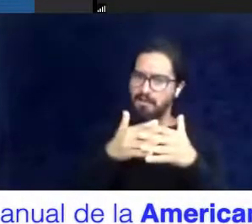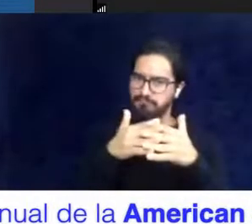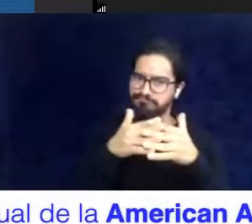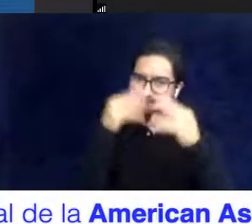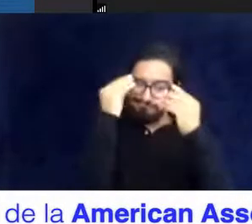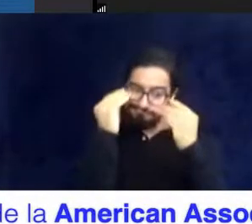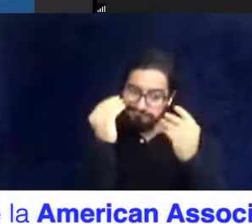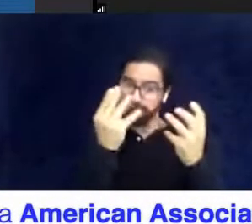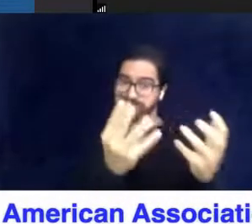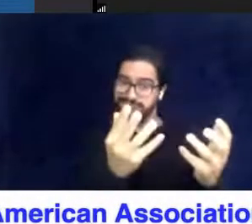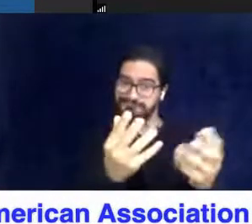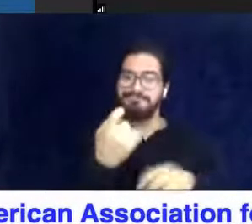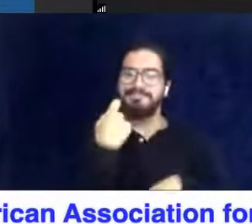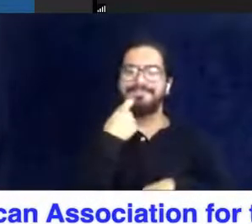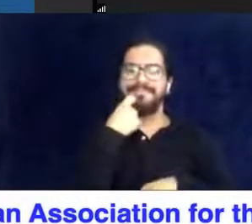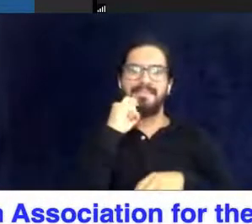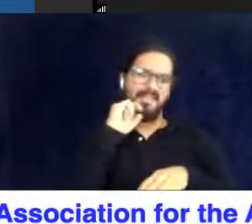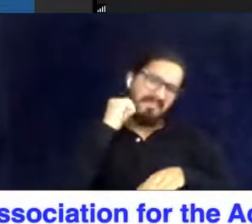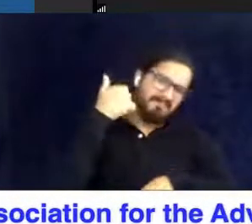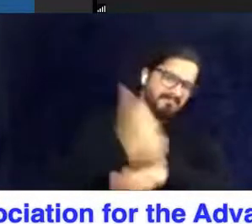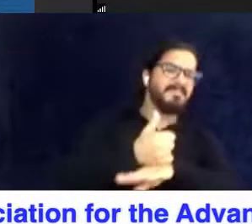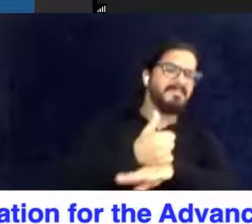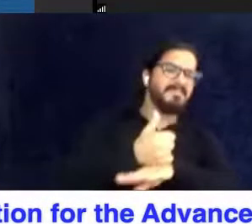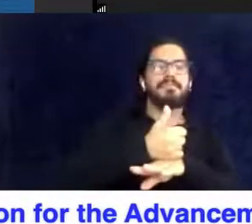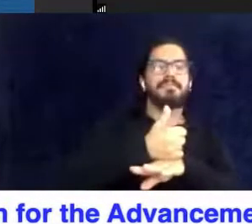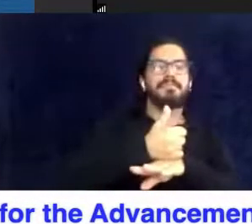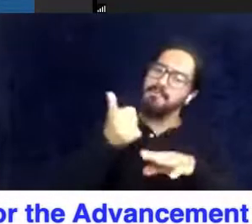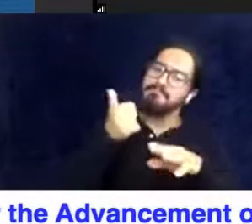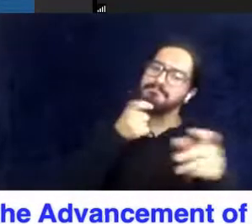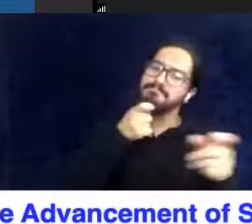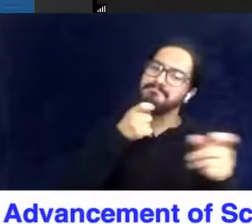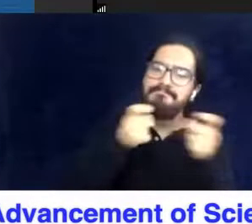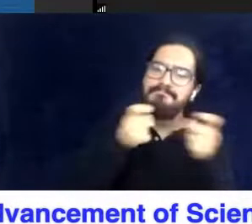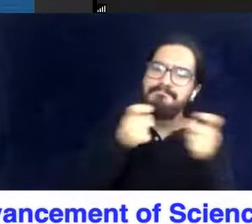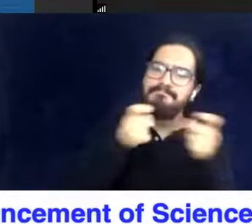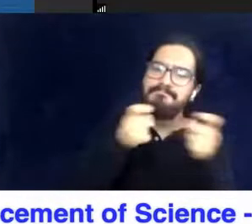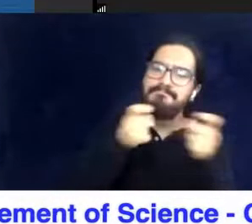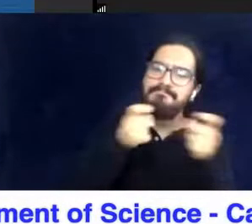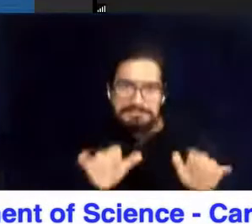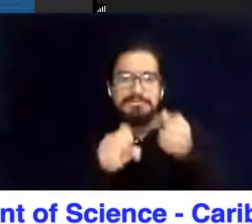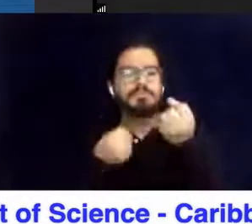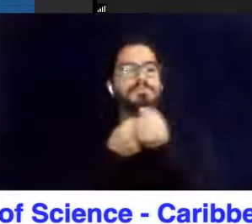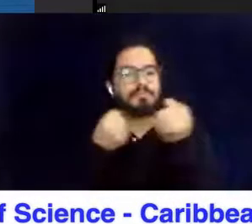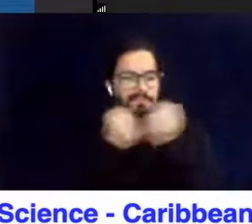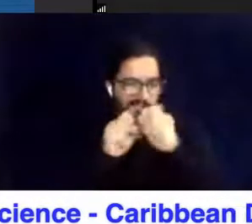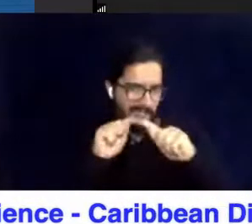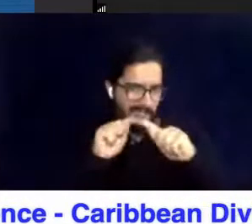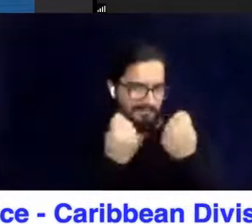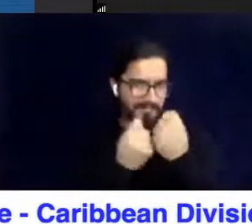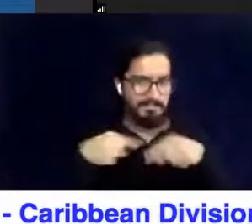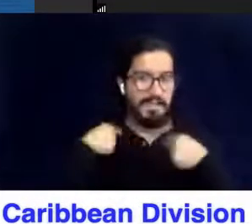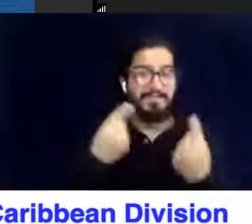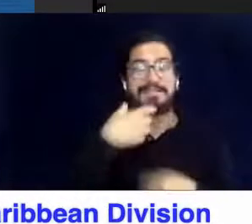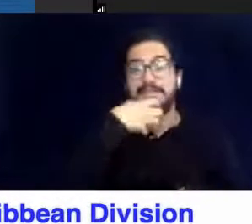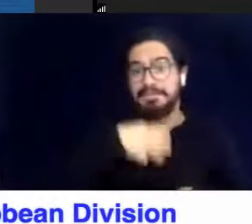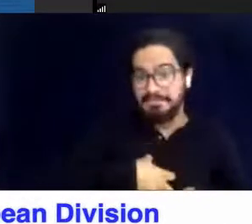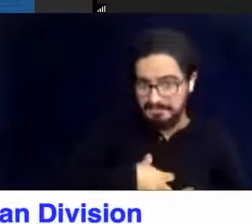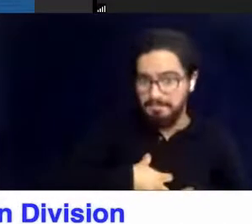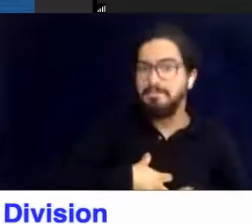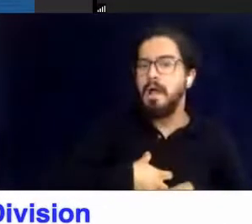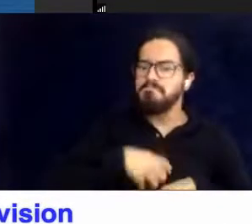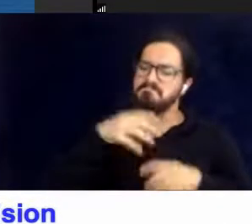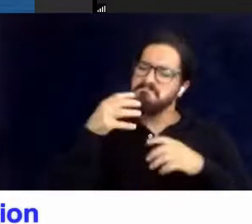incident management system and support team from the 17th of January, as soon as it was